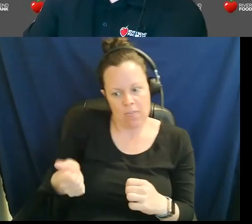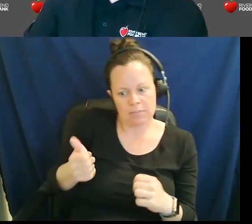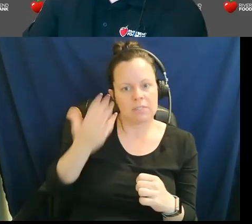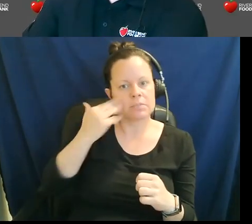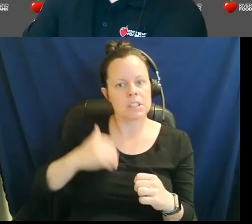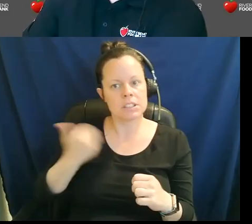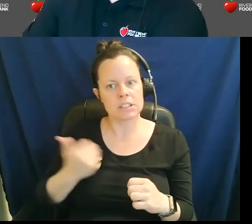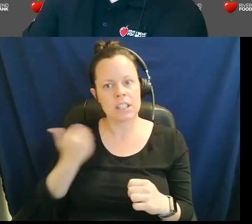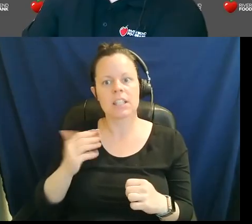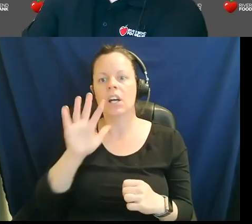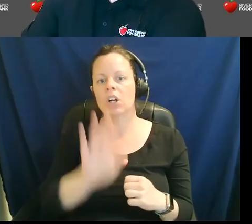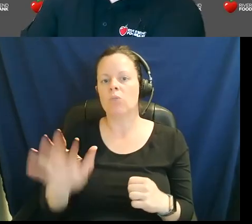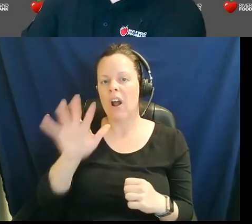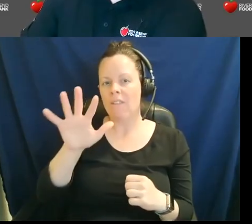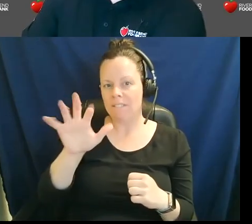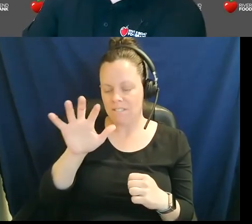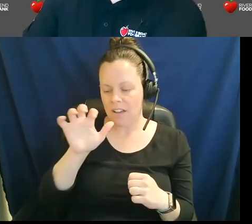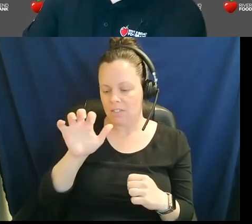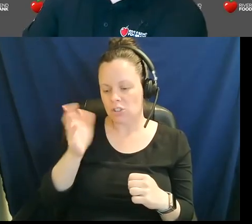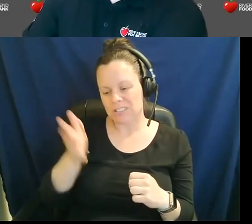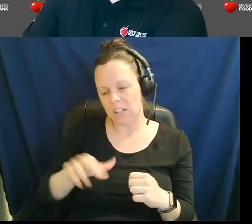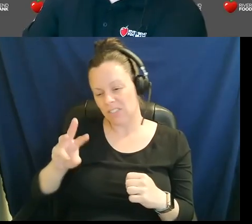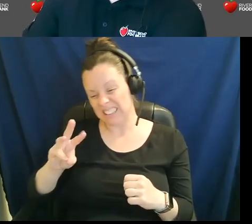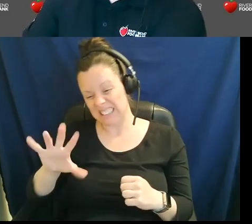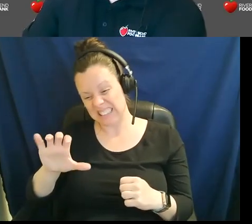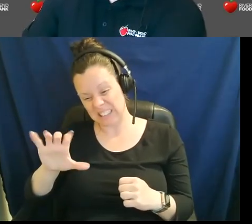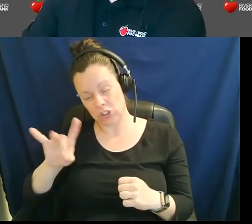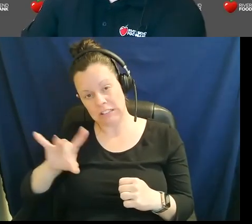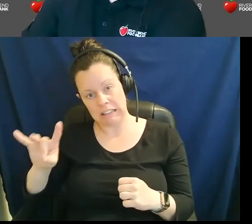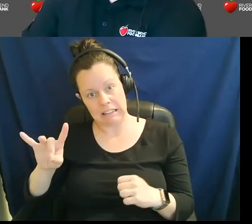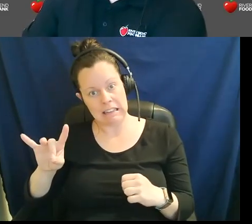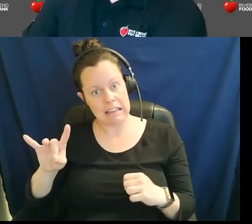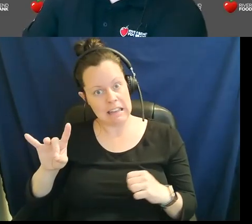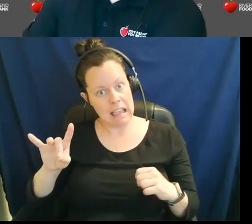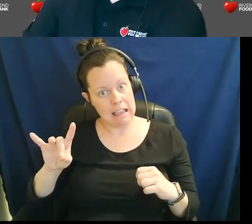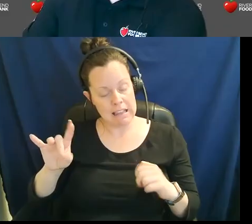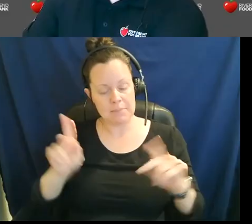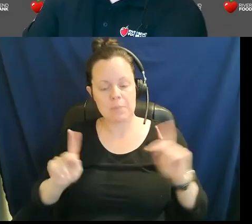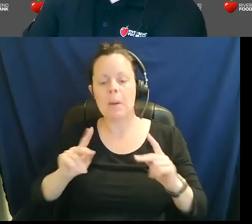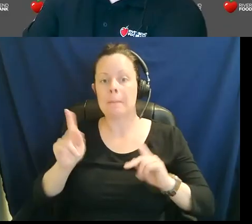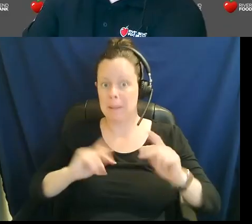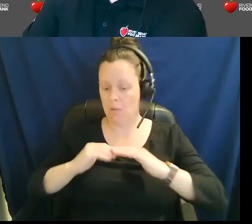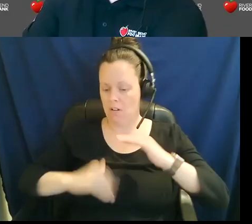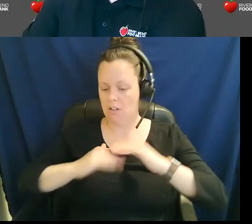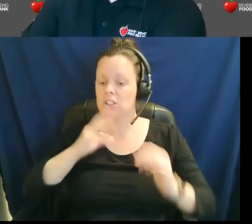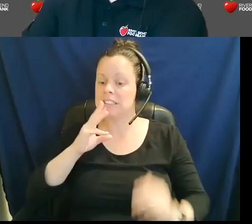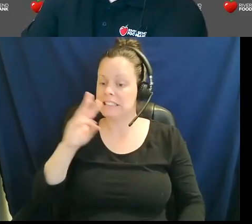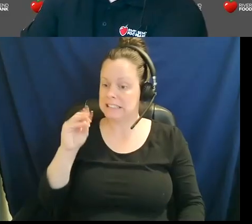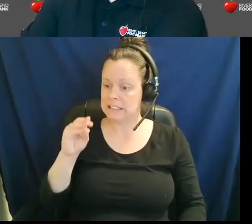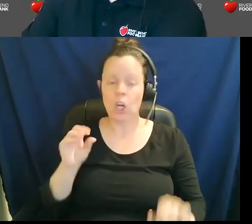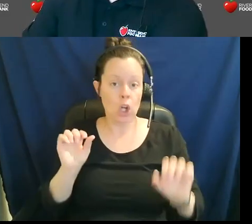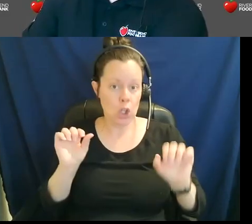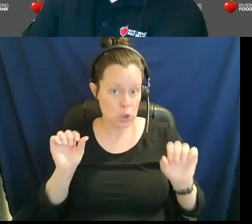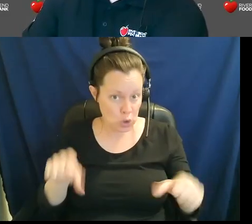about 500 of our 688 cases have been people younger than 60 who could have passed away from the